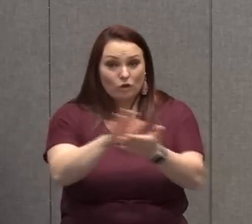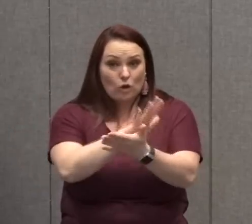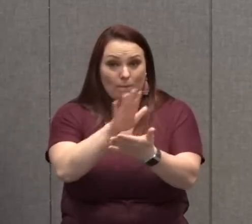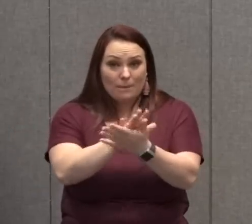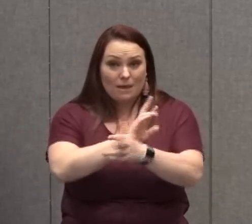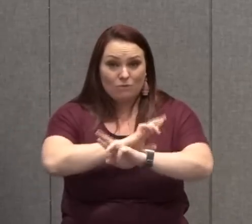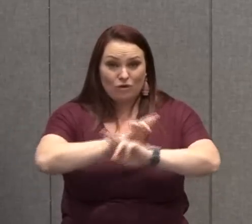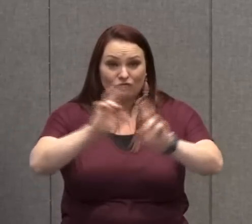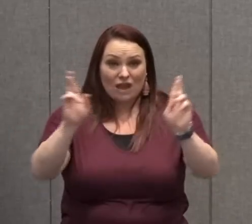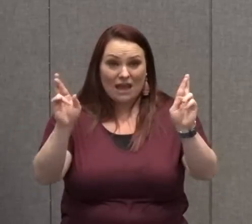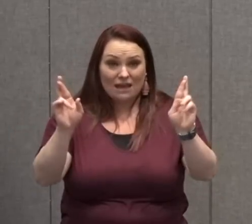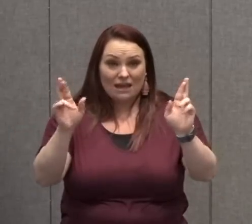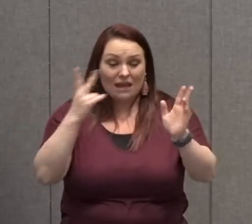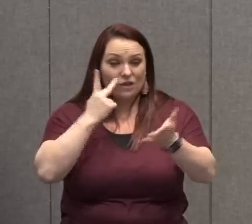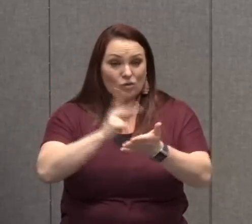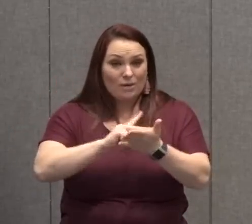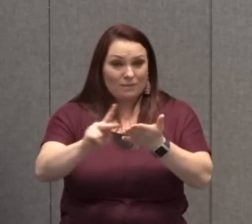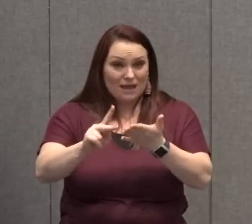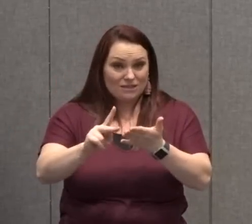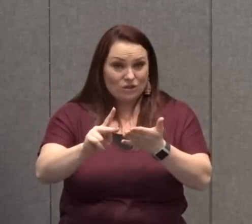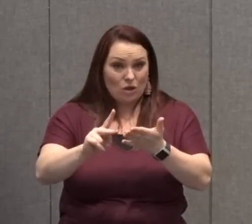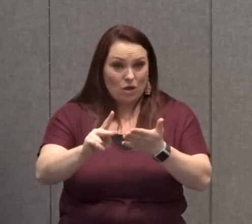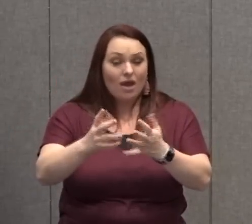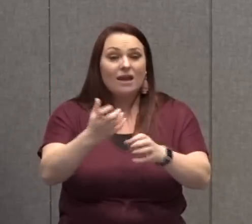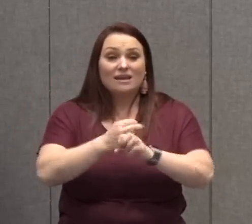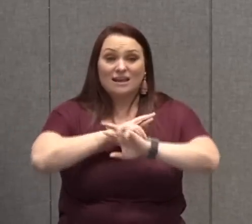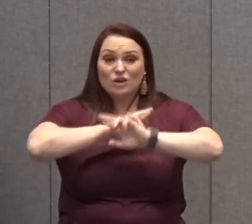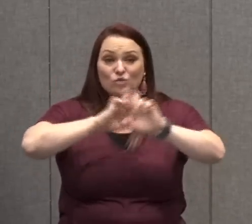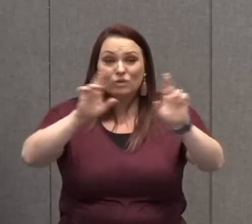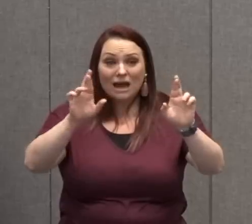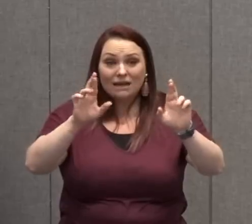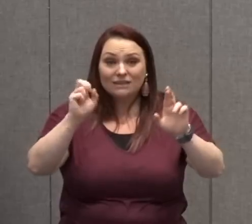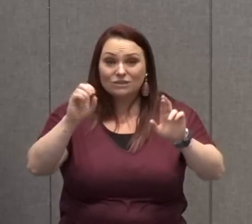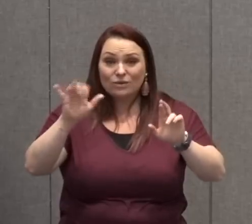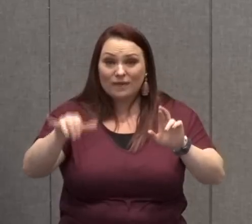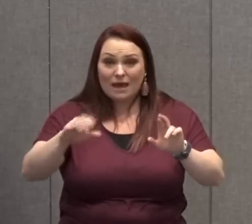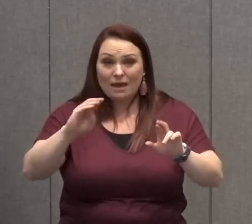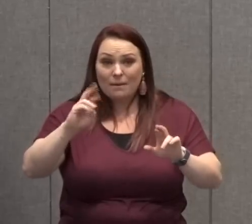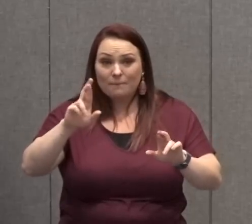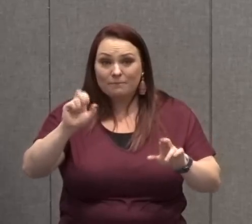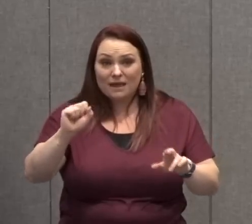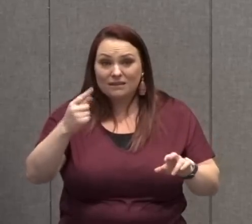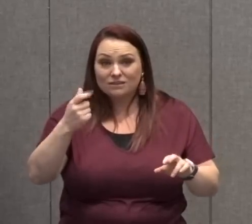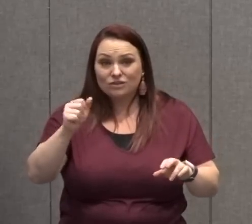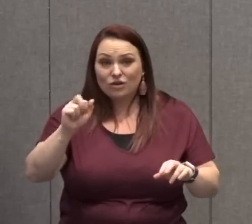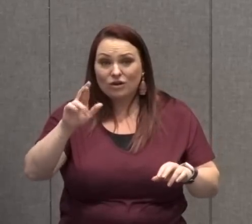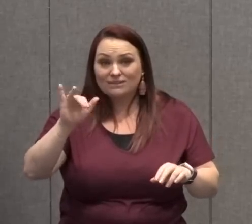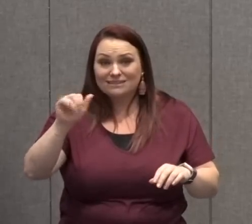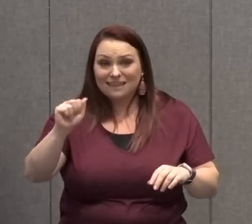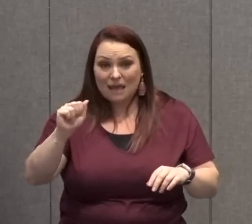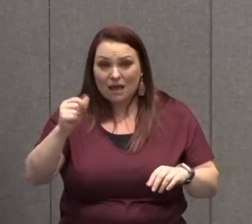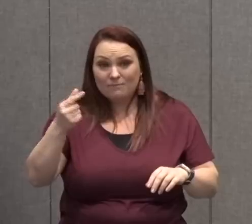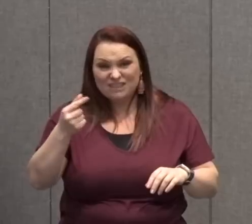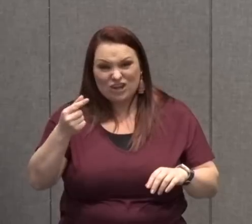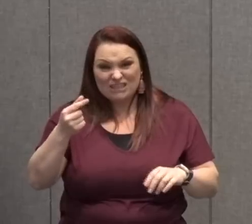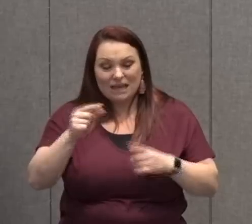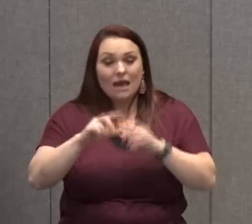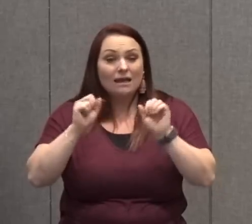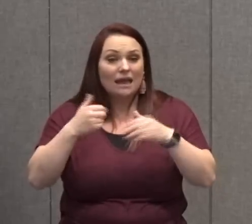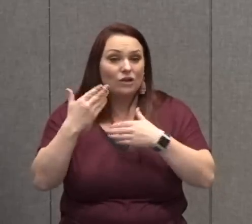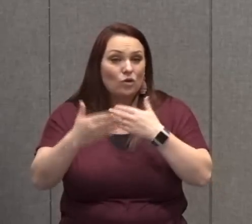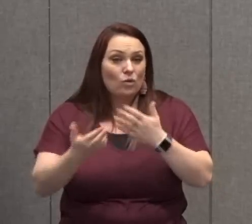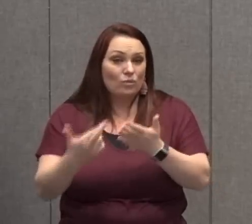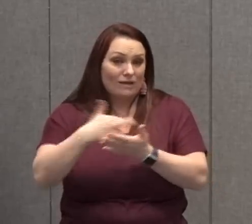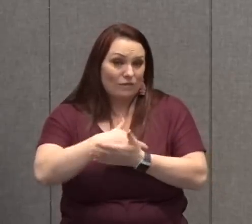paper ready and your pencils get those ready so that miss Garcia can go over one of the games that she